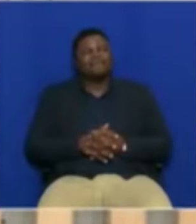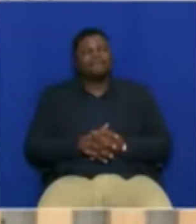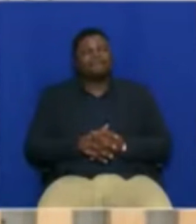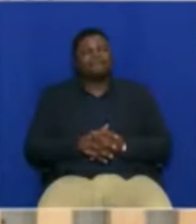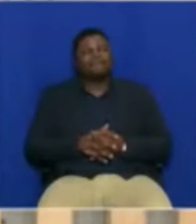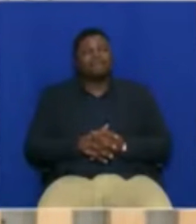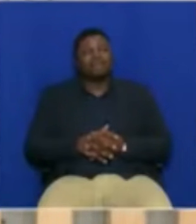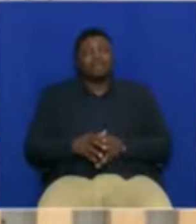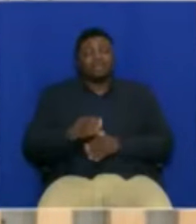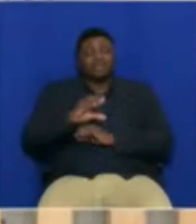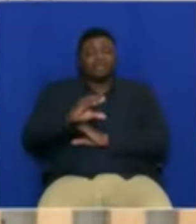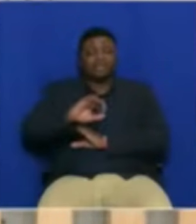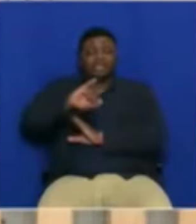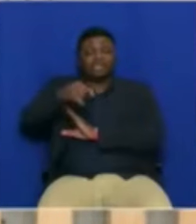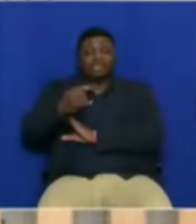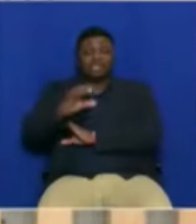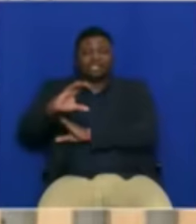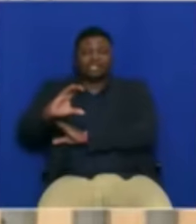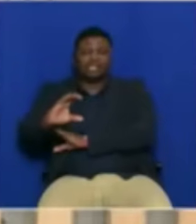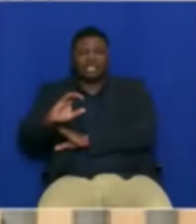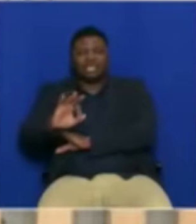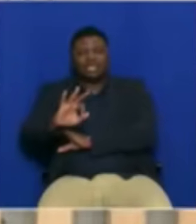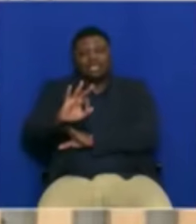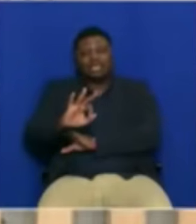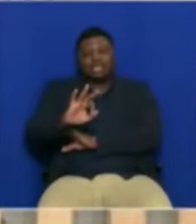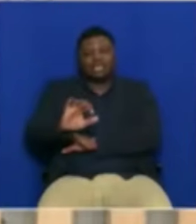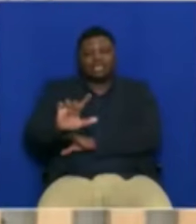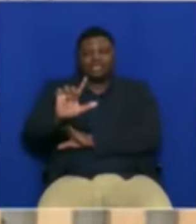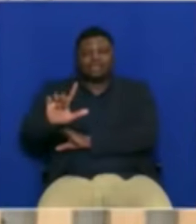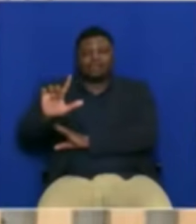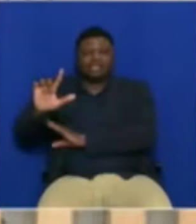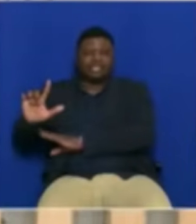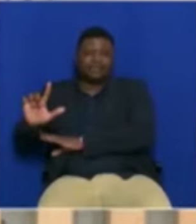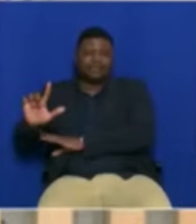CJC 377, which is at file 3,